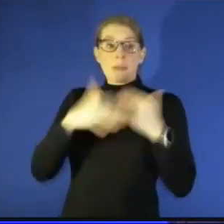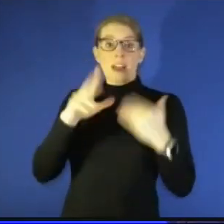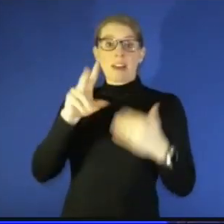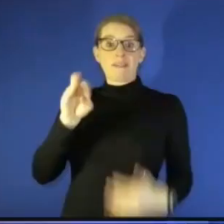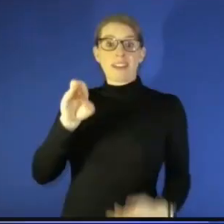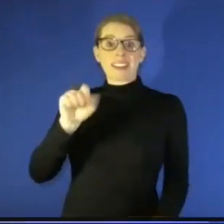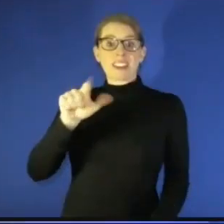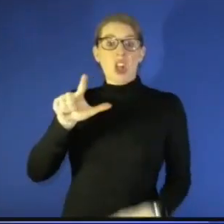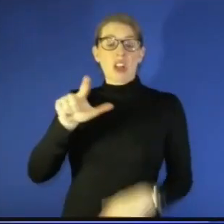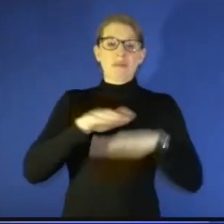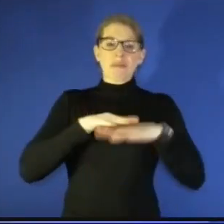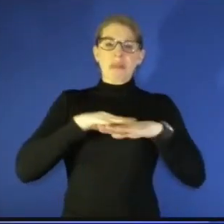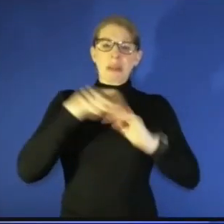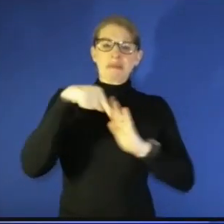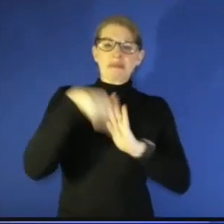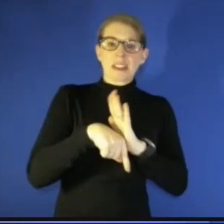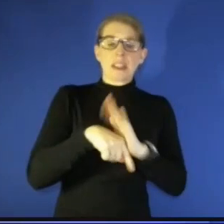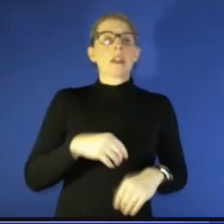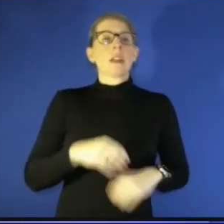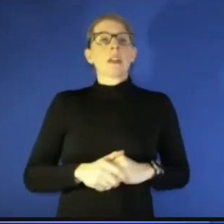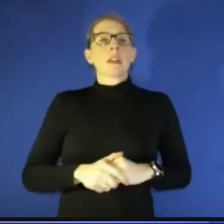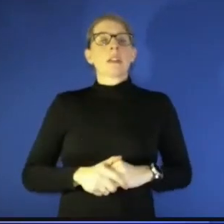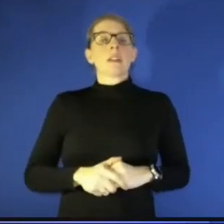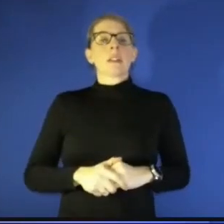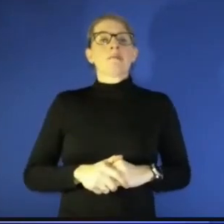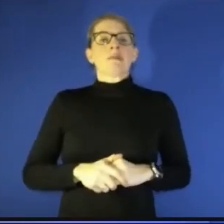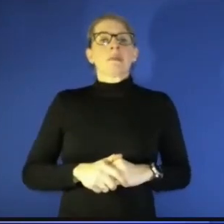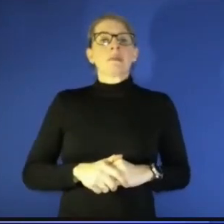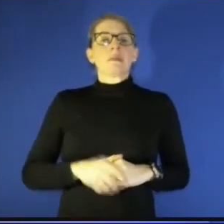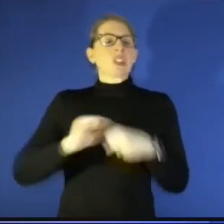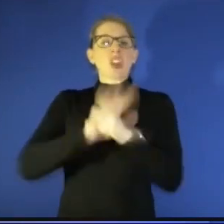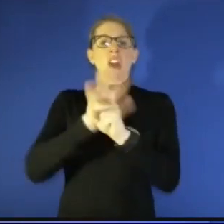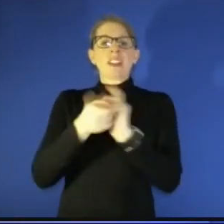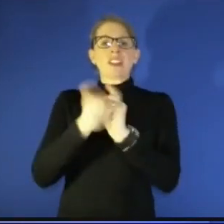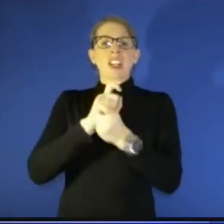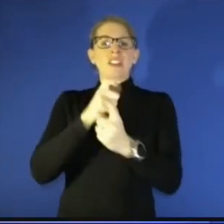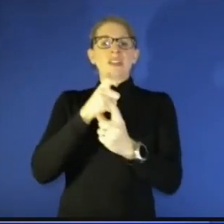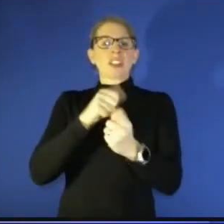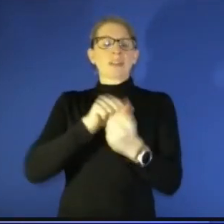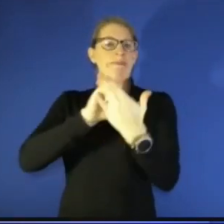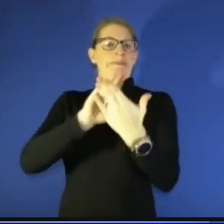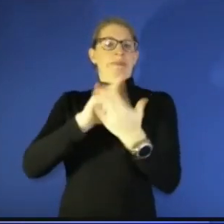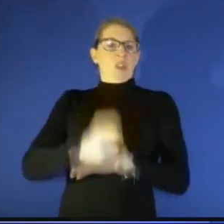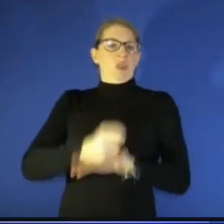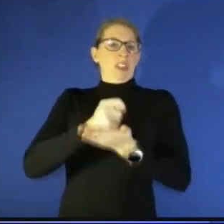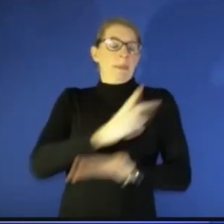way. How has COVID changed the way you've handled patients, treated patients?